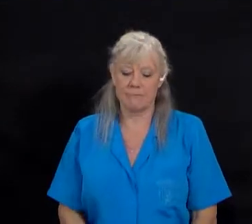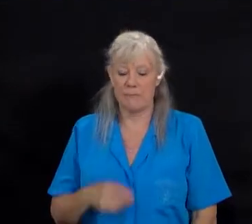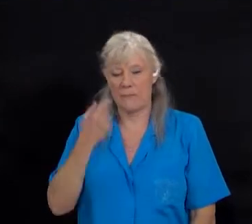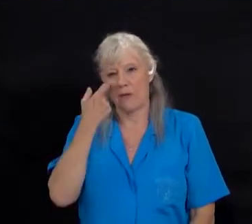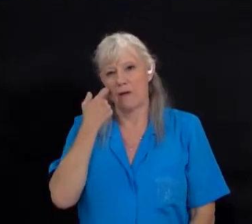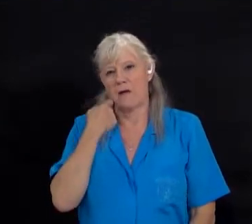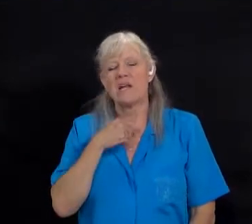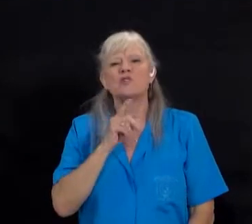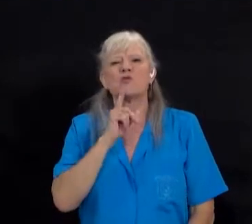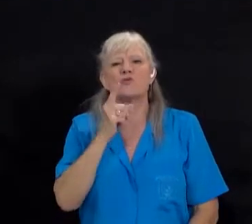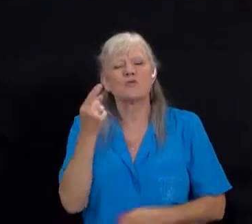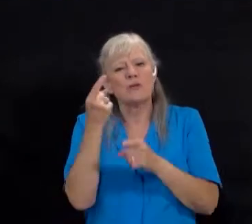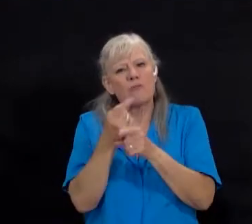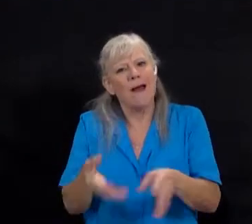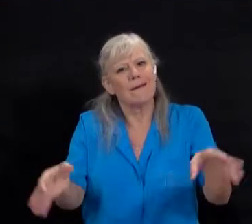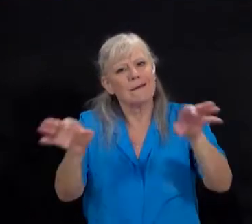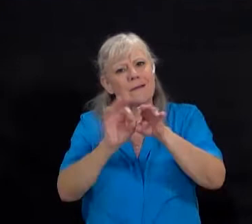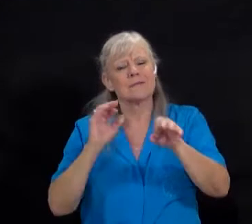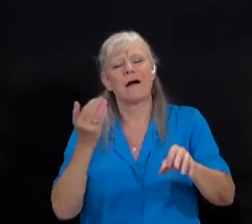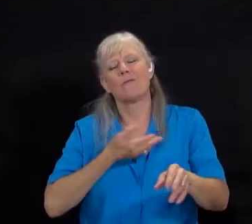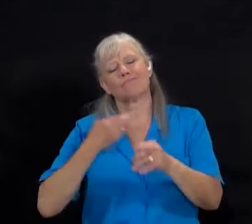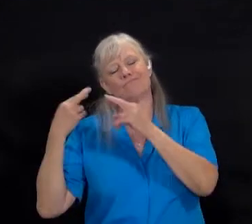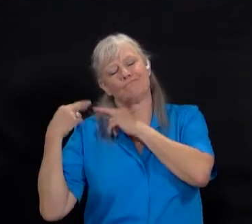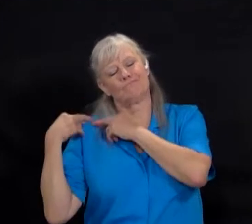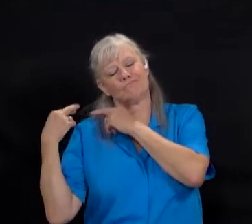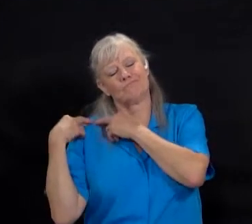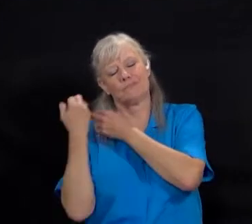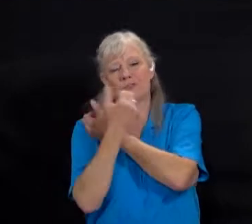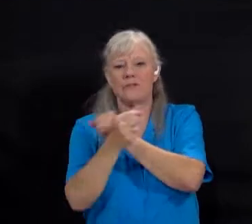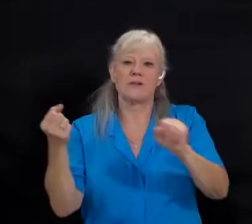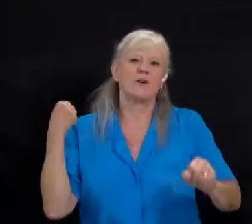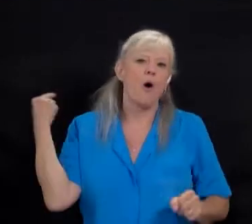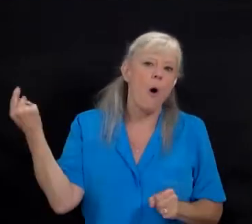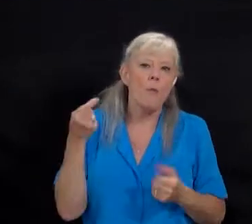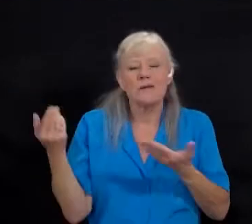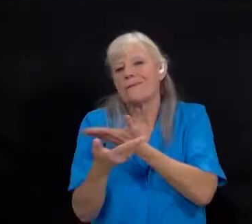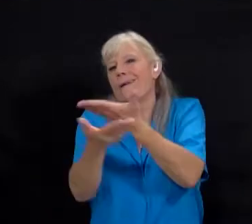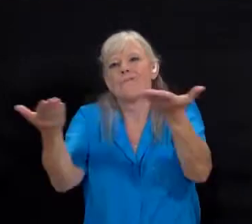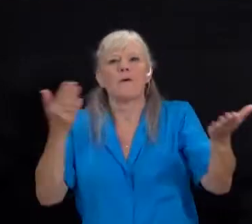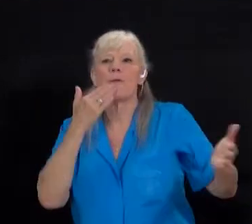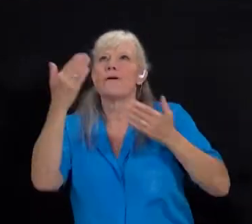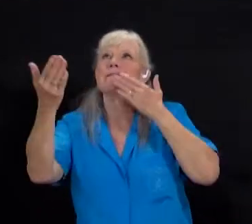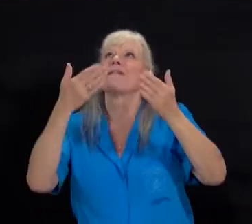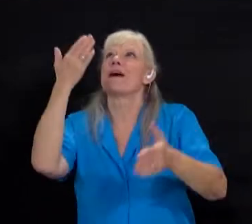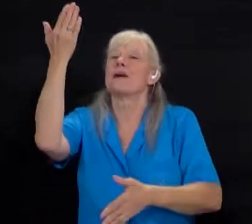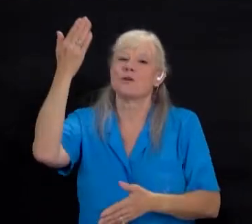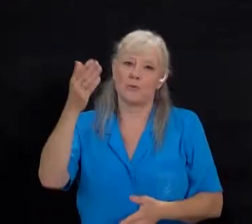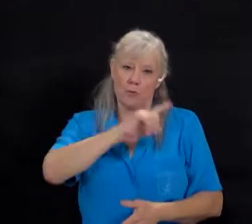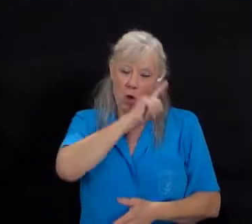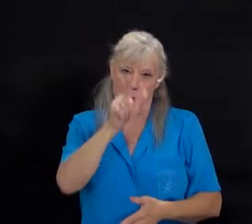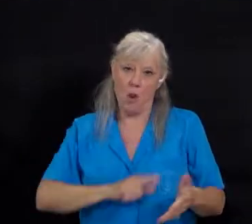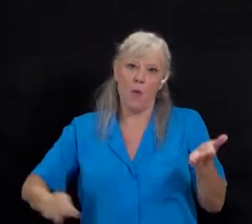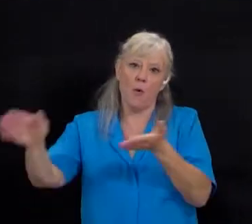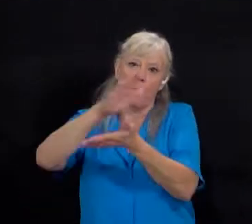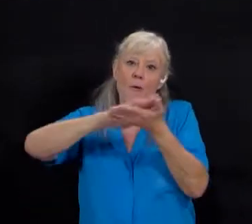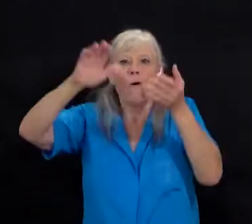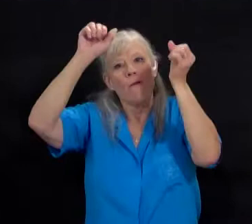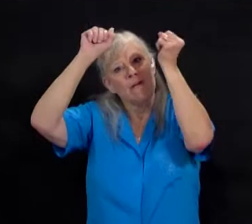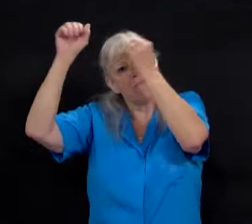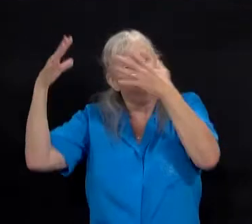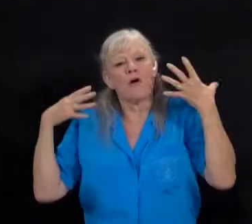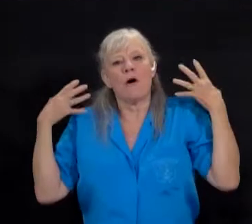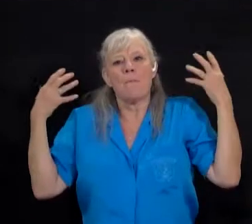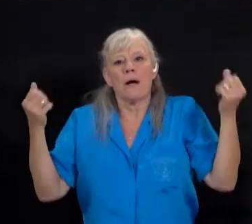It is truly right and just, our duty and our salvation, always and everywhere to give you thanks, Lord, Holy Father, Almighty